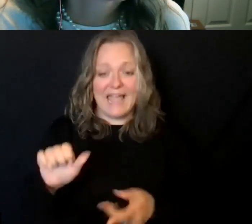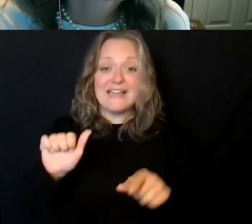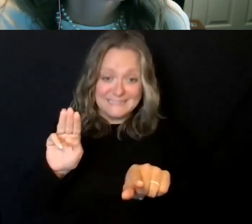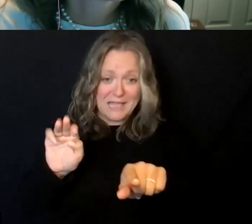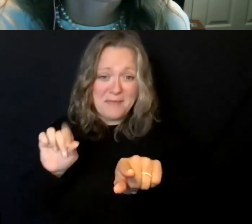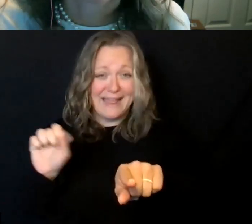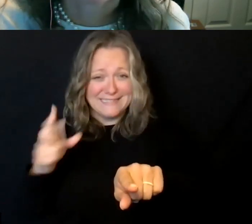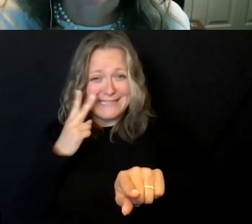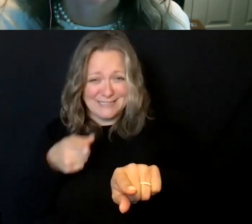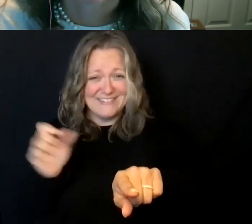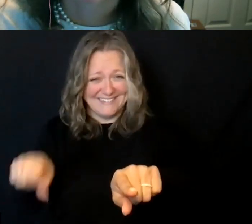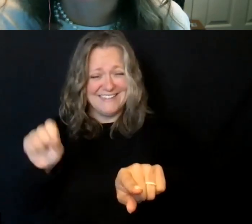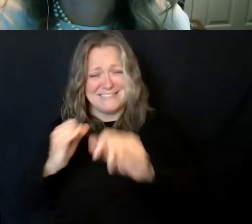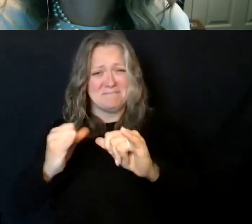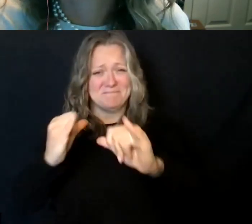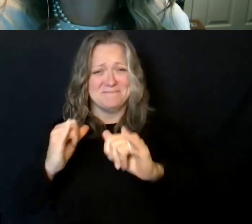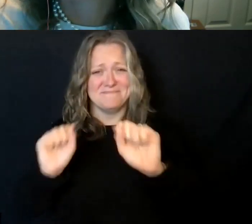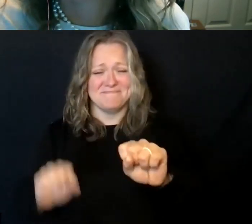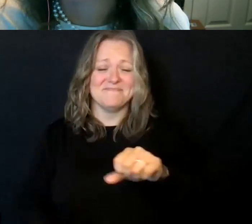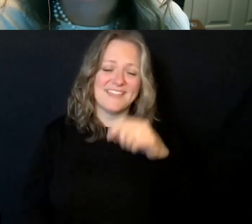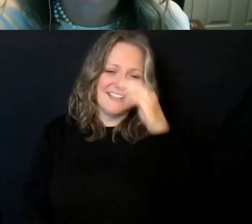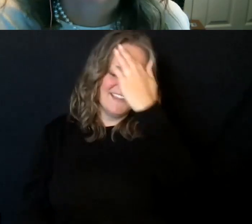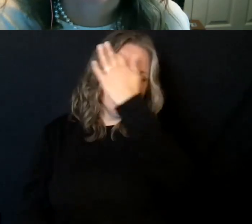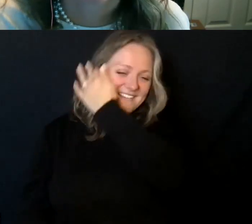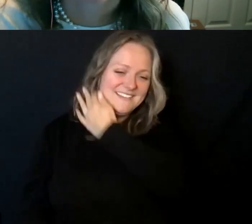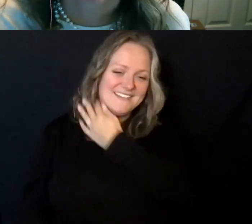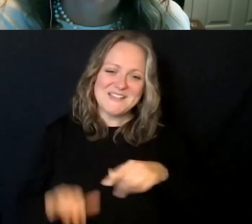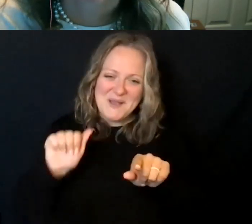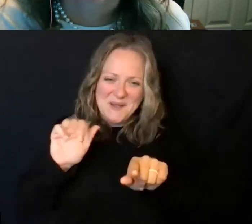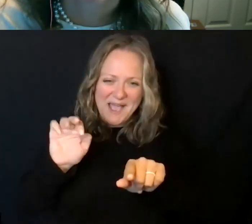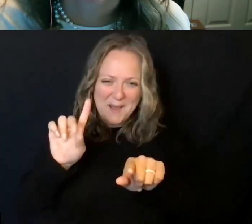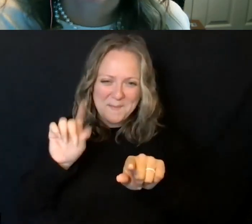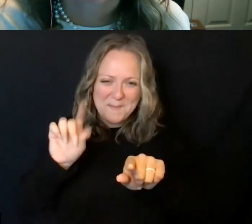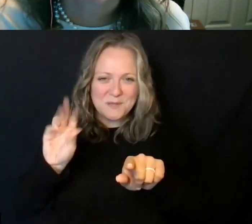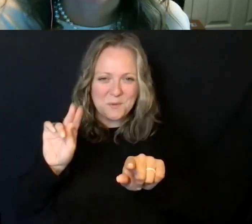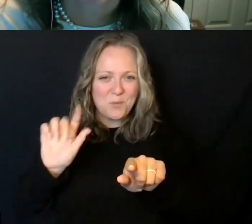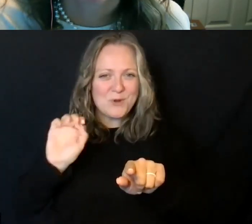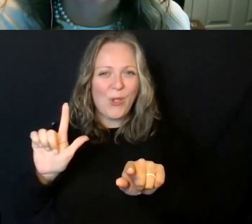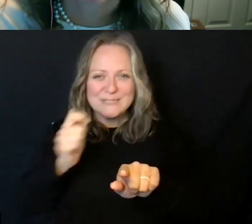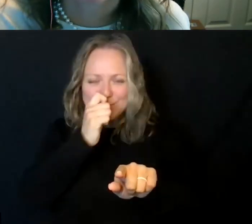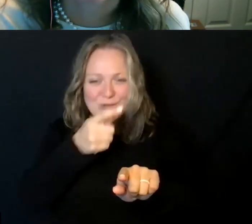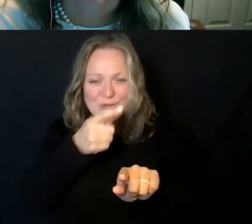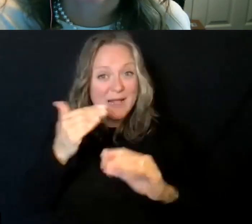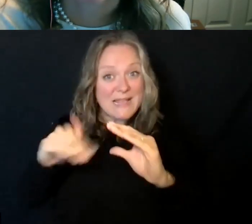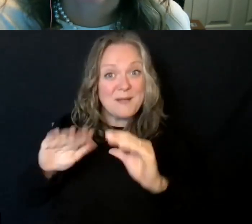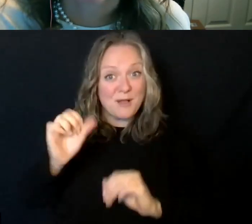you out there. So Amanda Woodall's interested. So make sure to email Shannon and she'll connect with